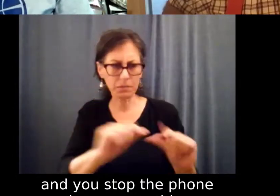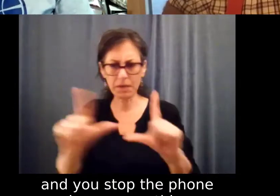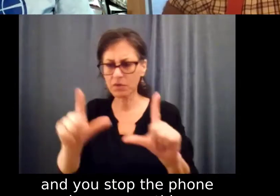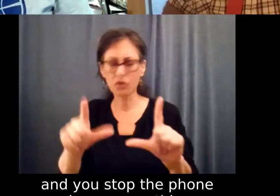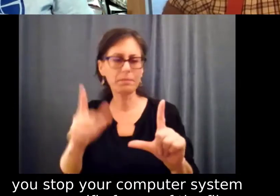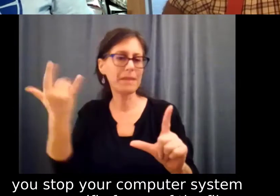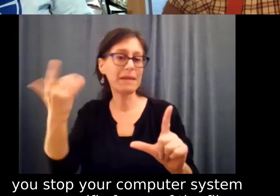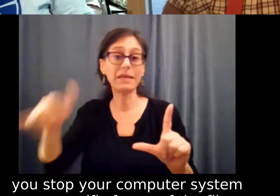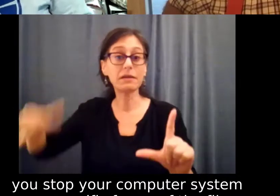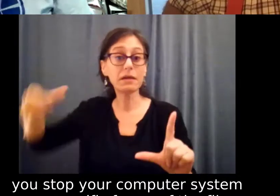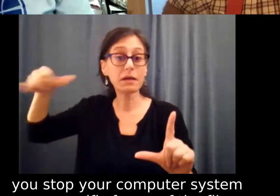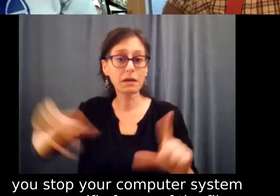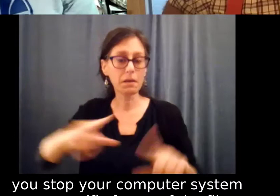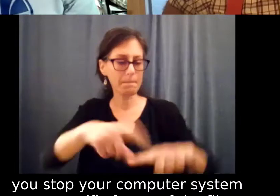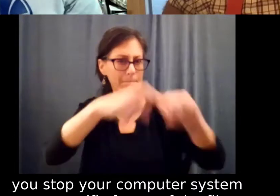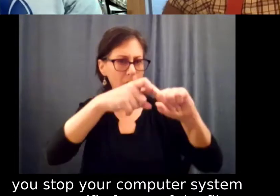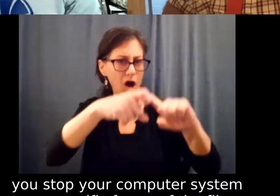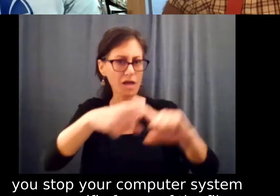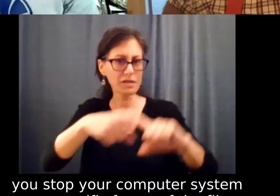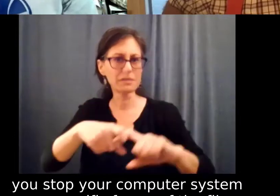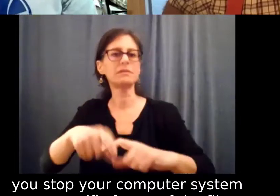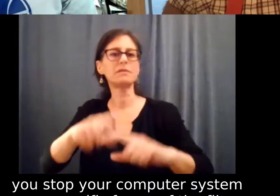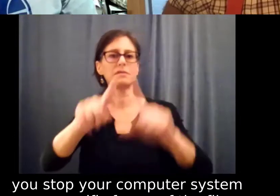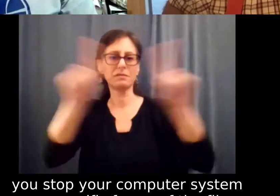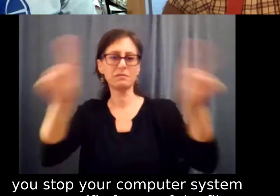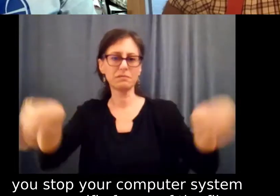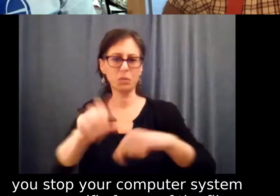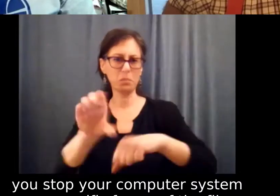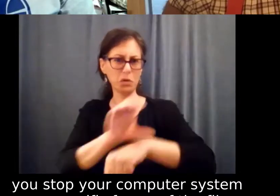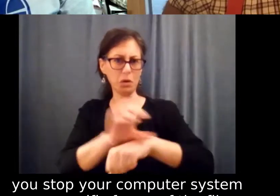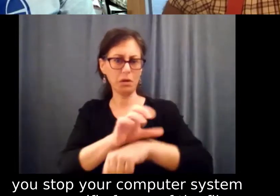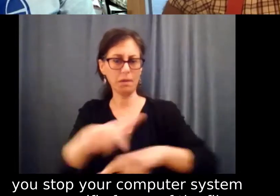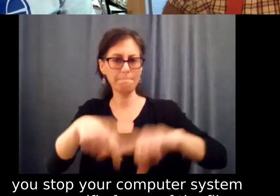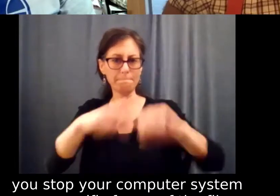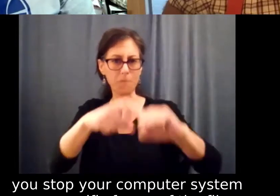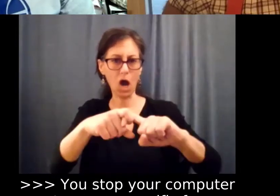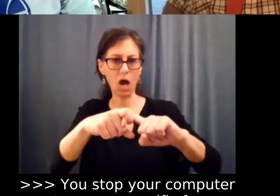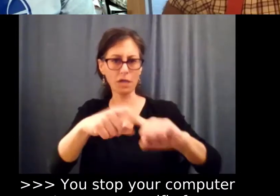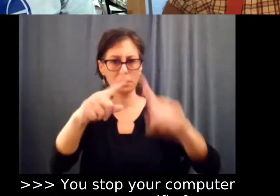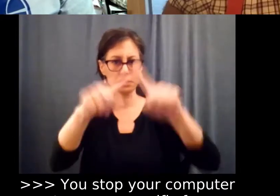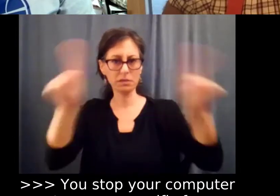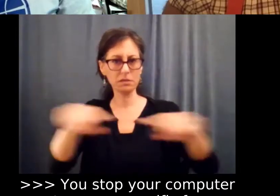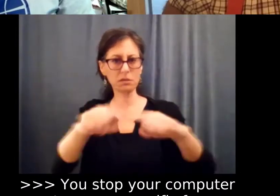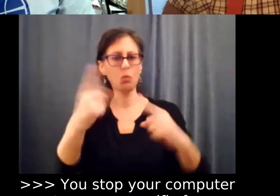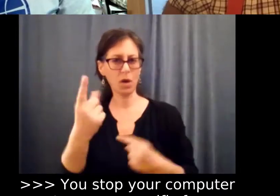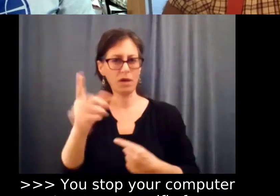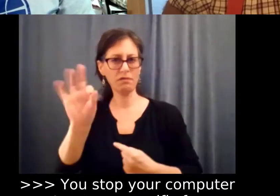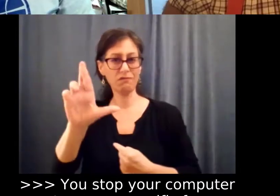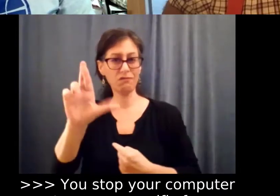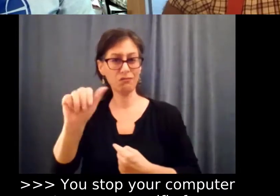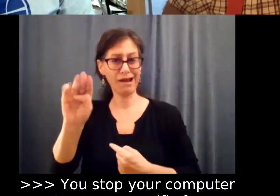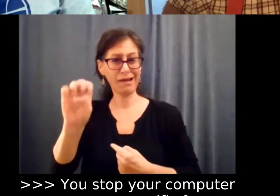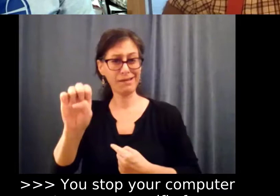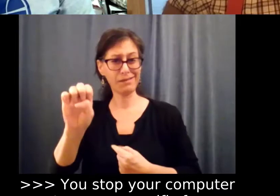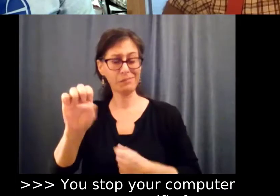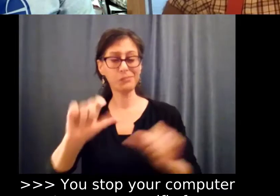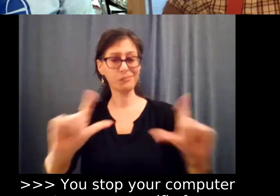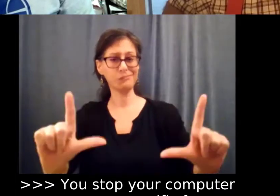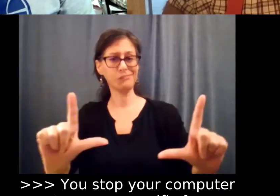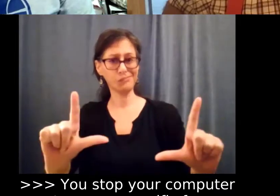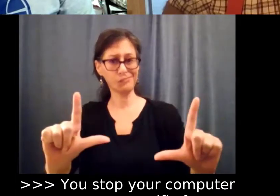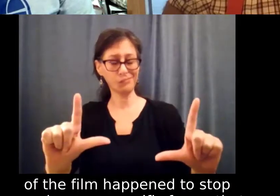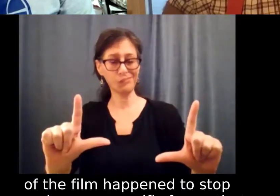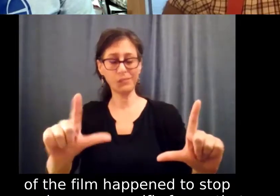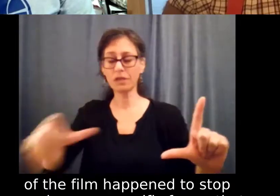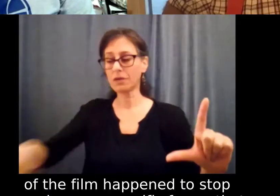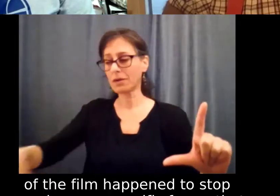or something, and you just stop your computer system on a specific frame of the film. And we happened to stop one day on a